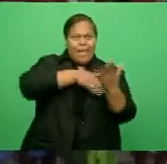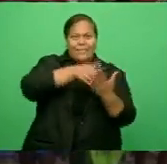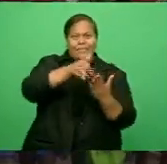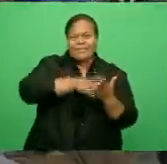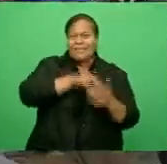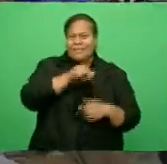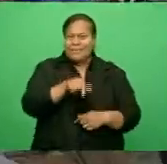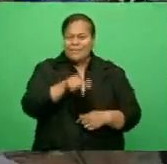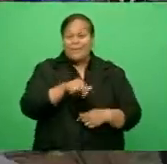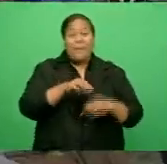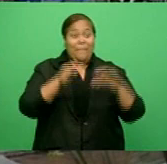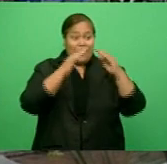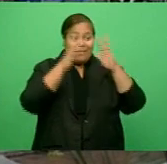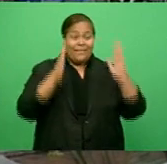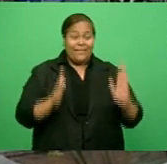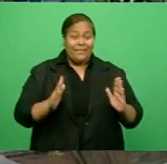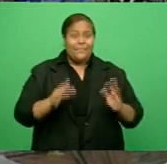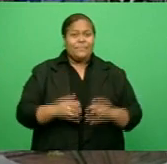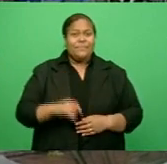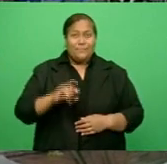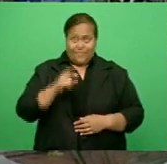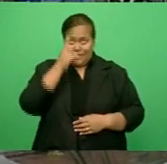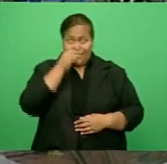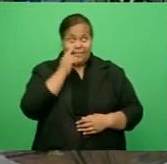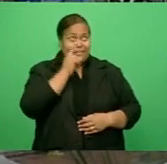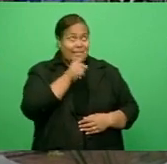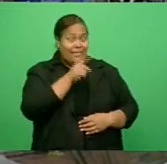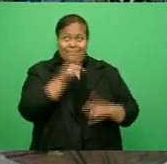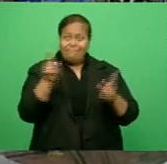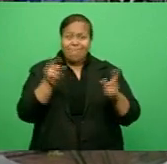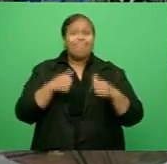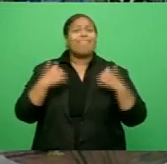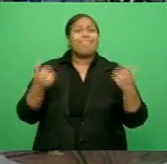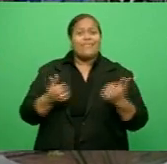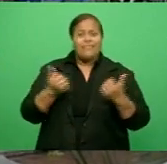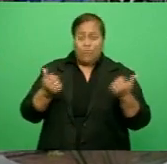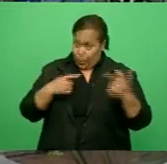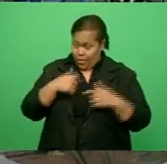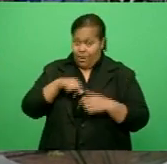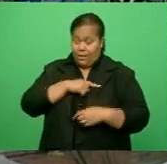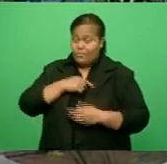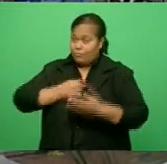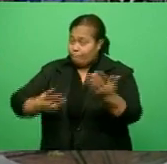building. And if you can see, we did a lot of consultation in